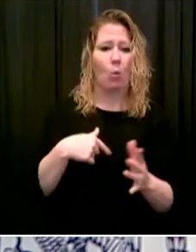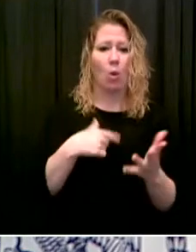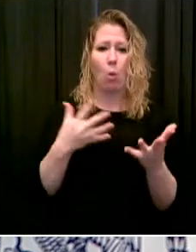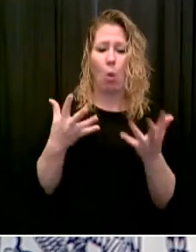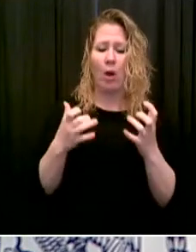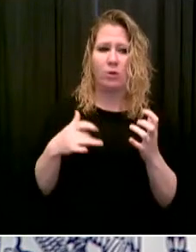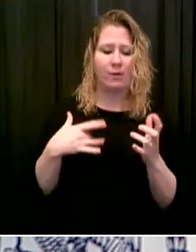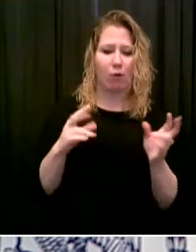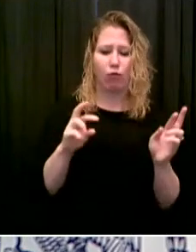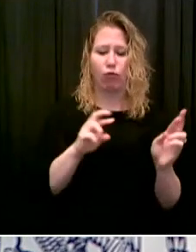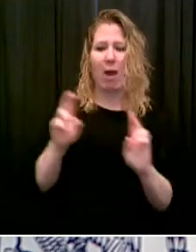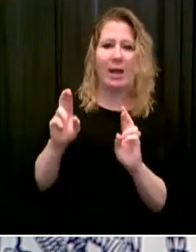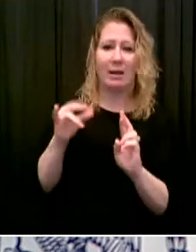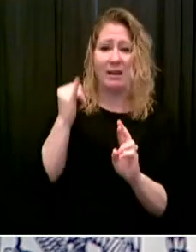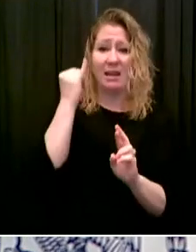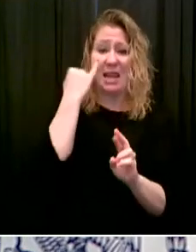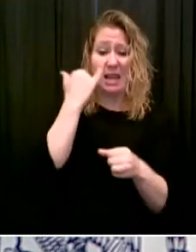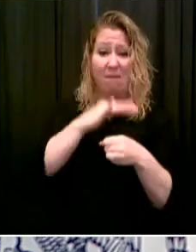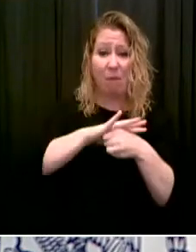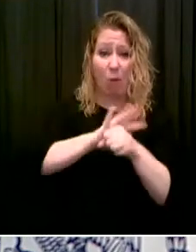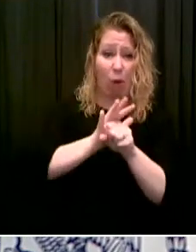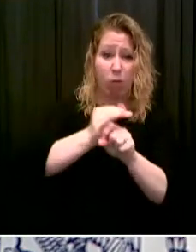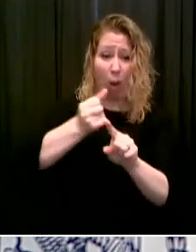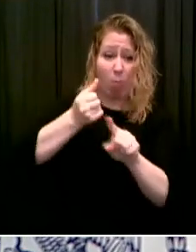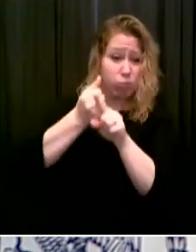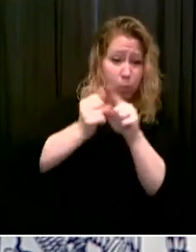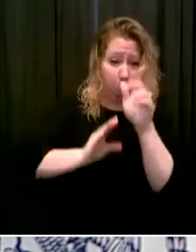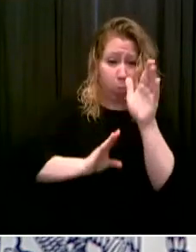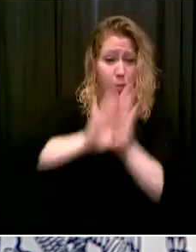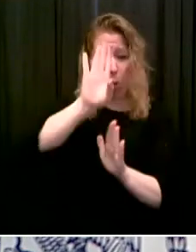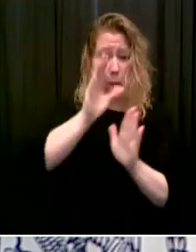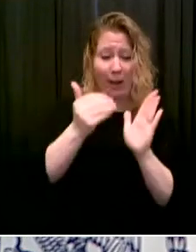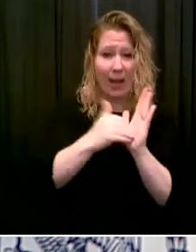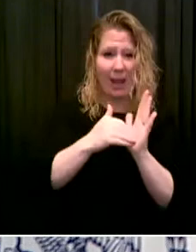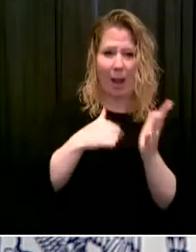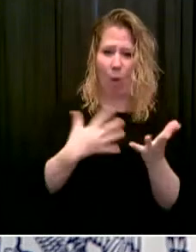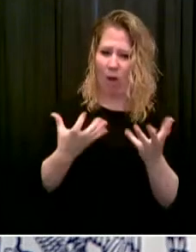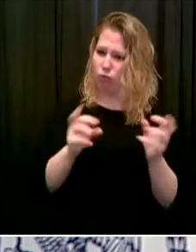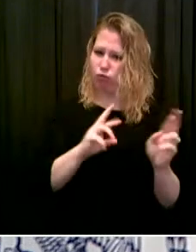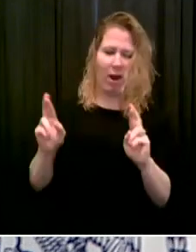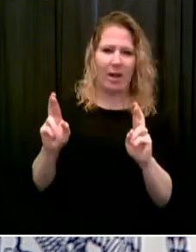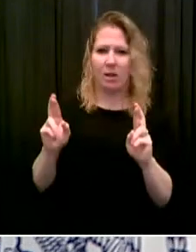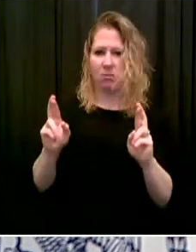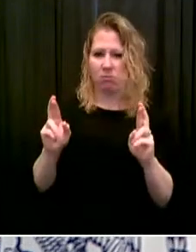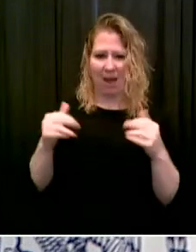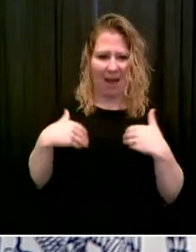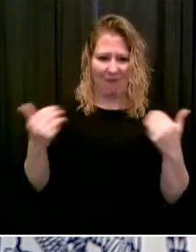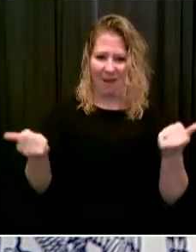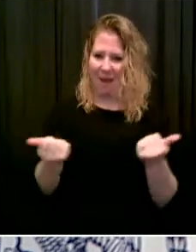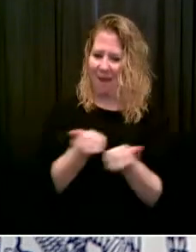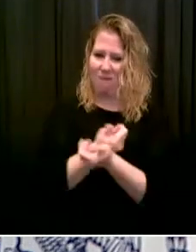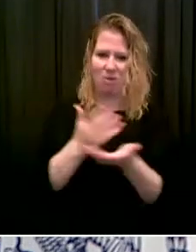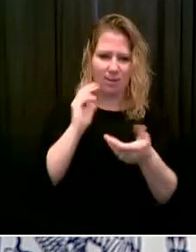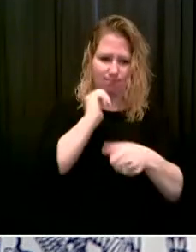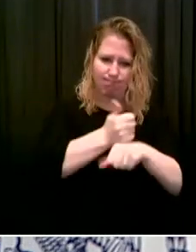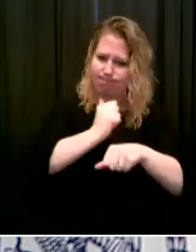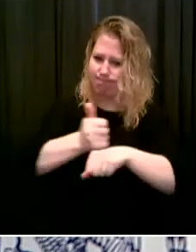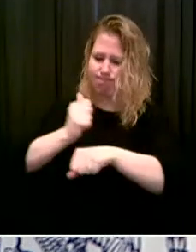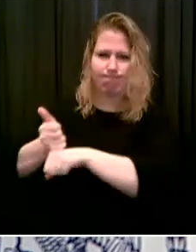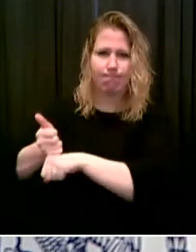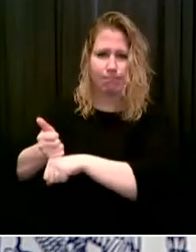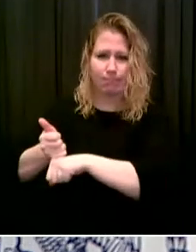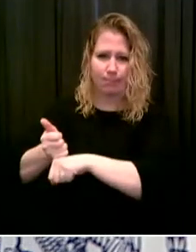don't predict a resurgence right now. I think we're doing really, really well. The level of vaccination is outstanding. It continues to grow. But we do need